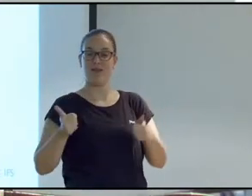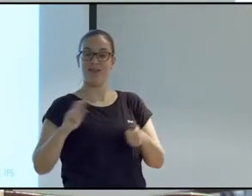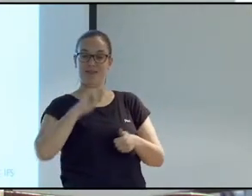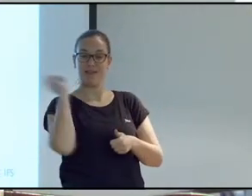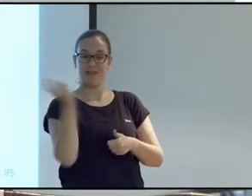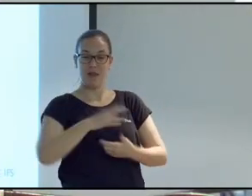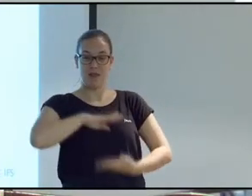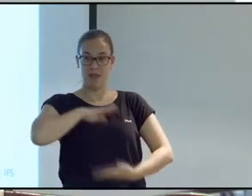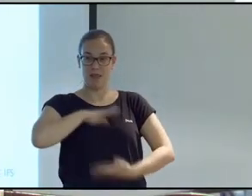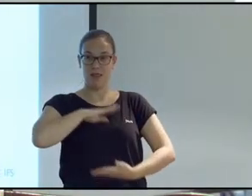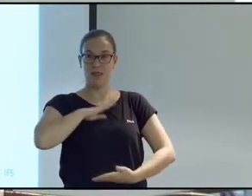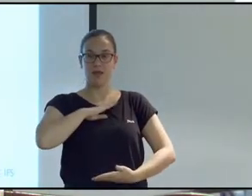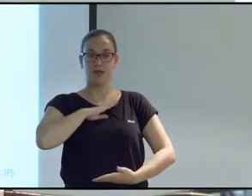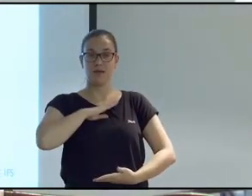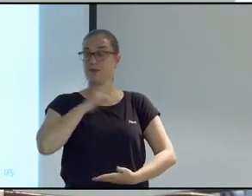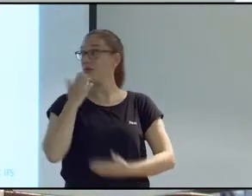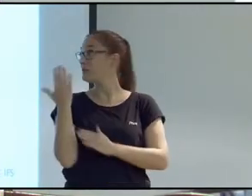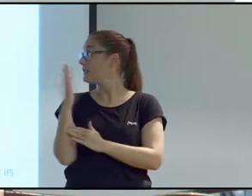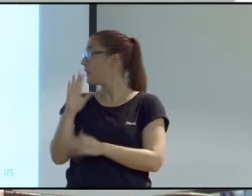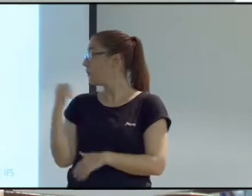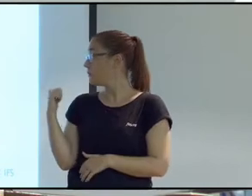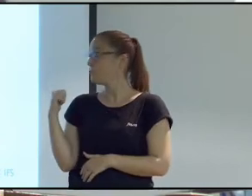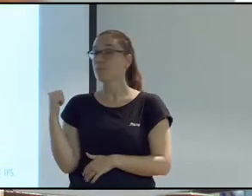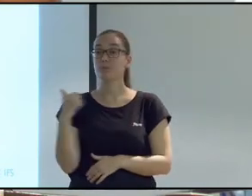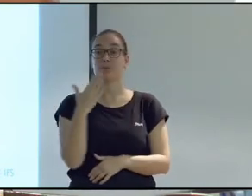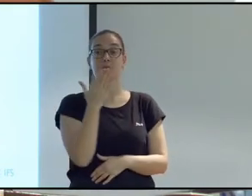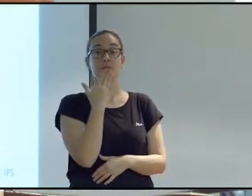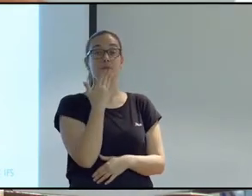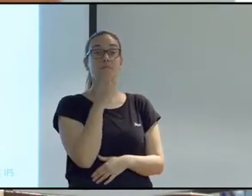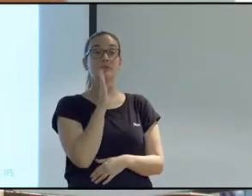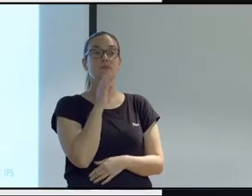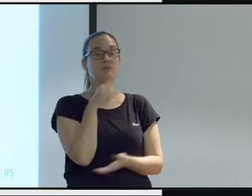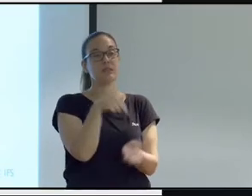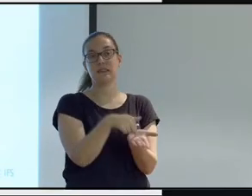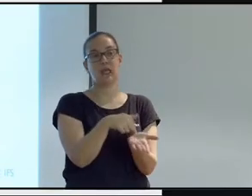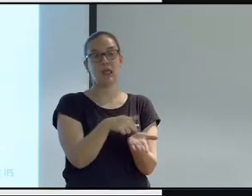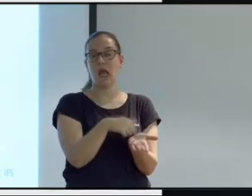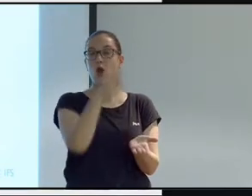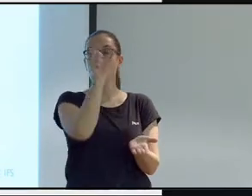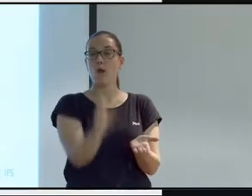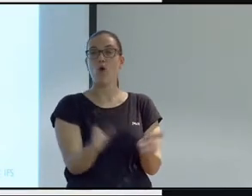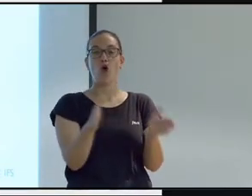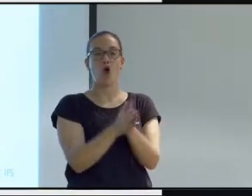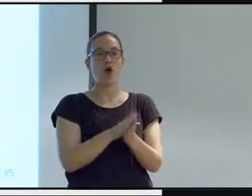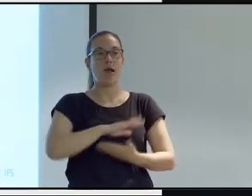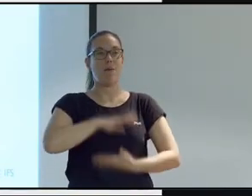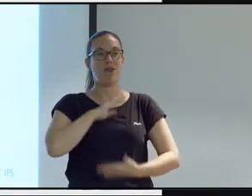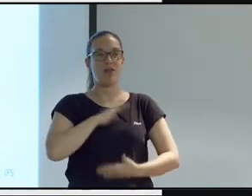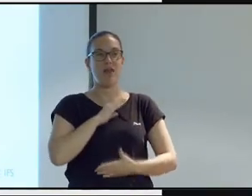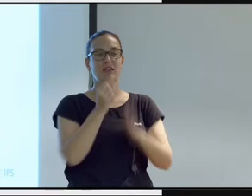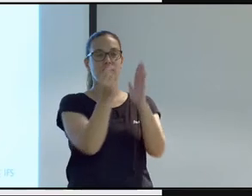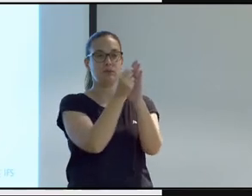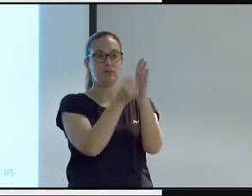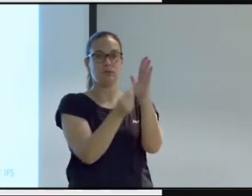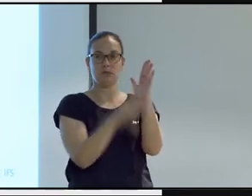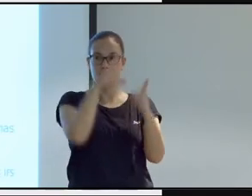functional diversity. We see this representation over here, and when we say that bodies have